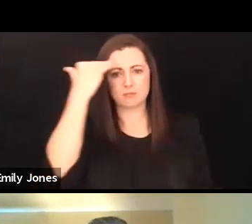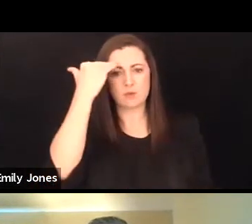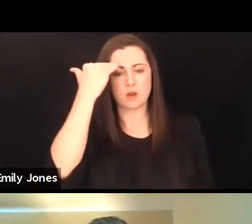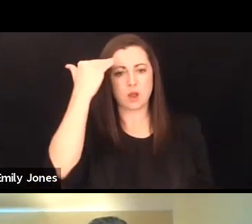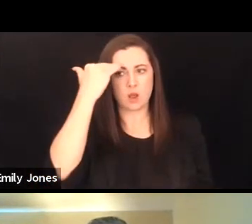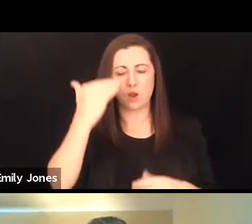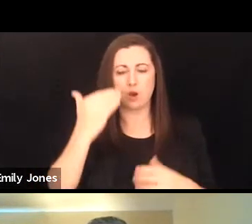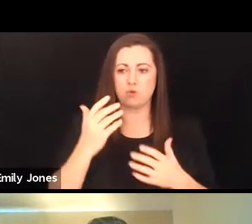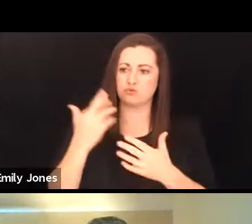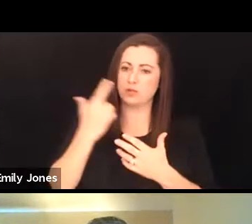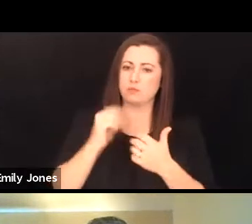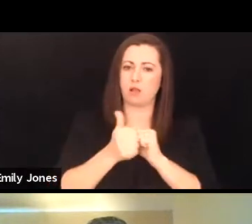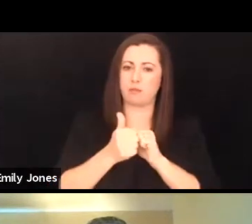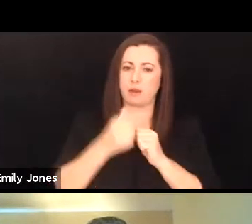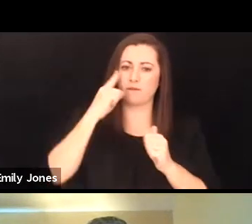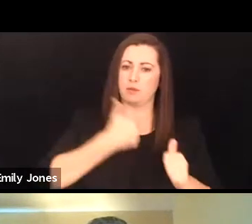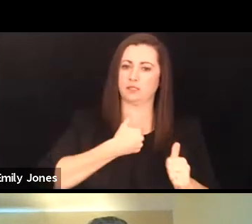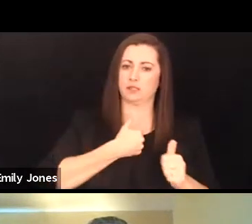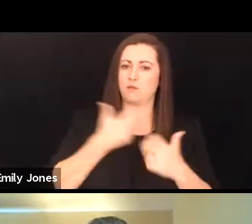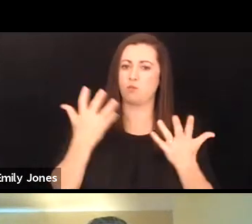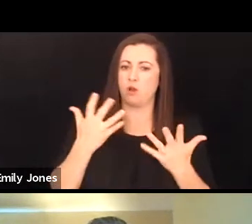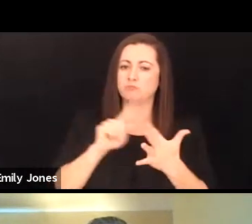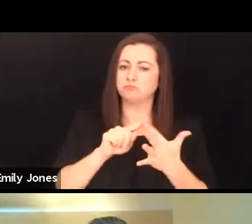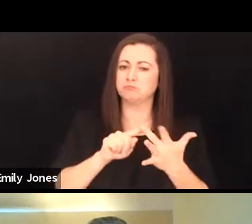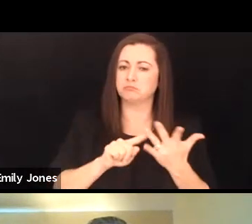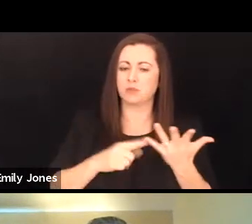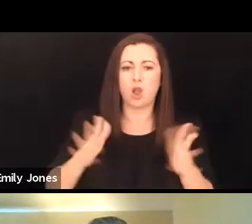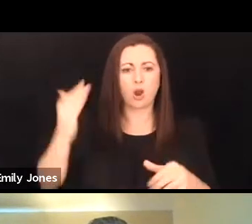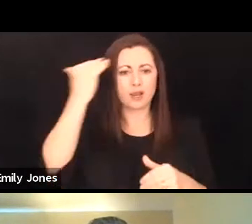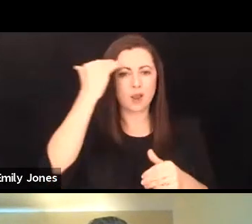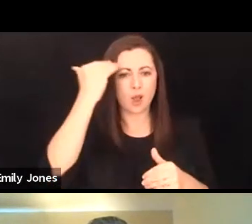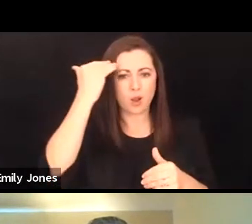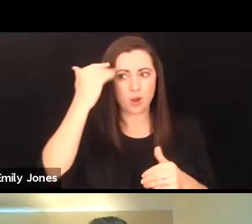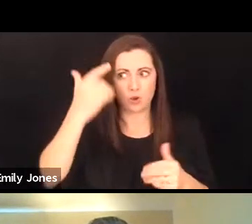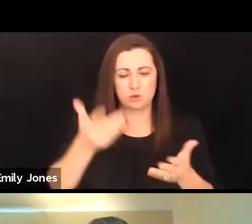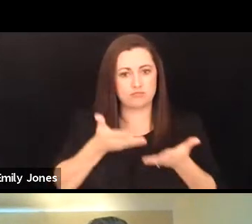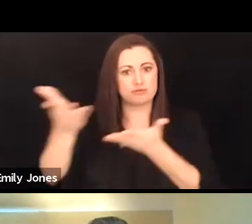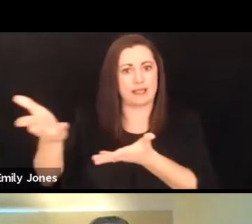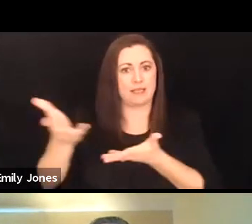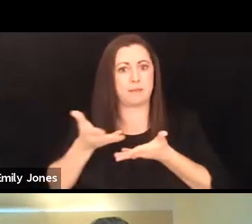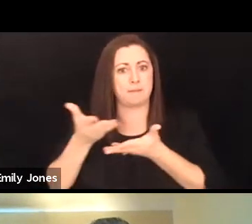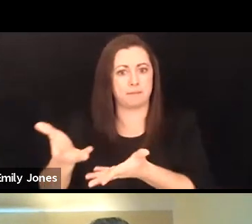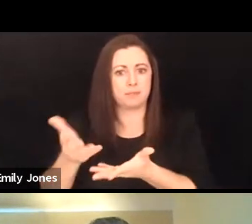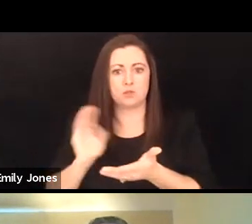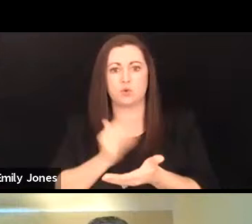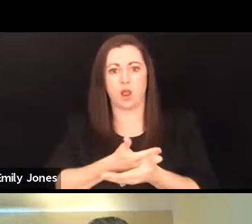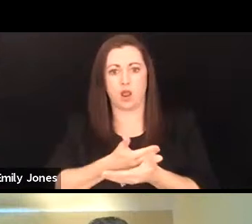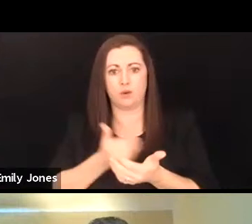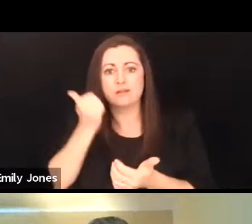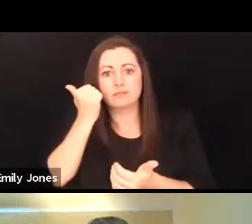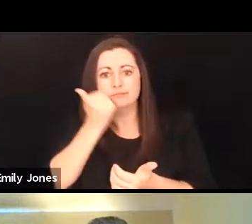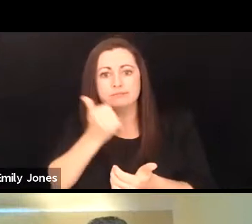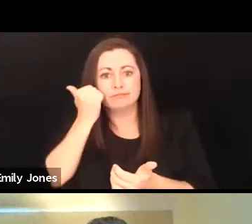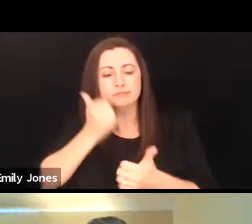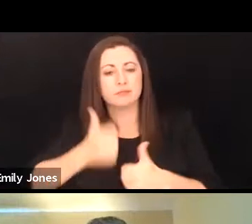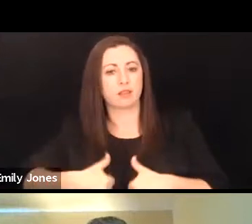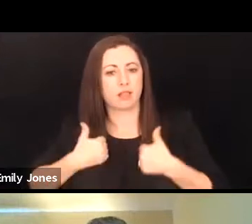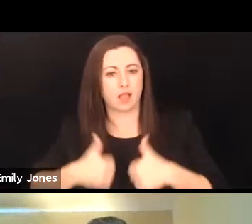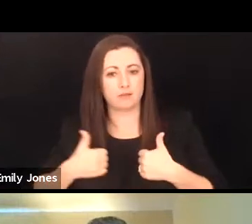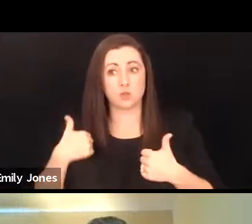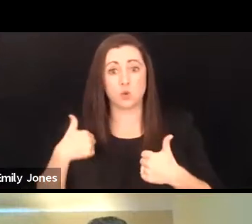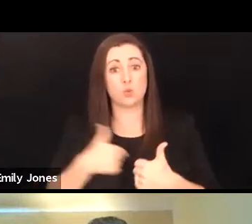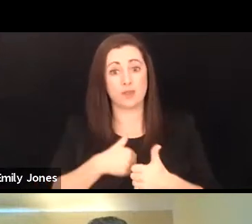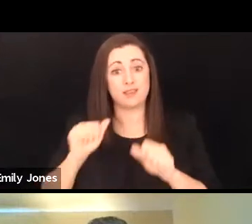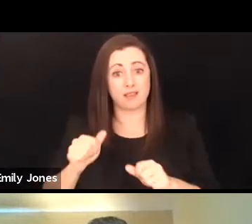our reasonable accommodations are because we bring those to our everyday lives. And so we can work with employers to make